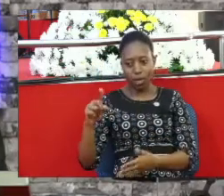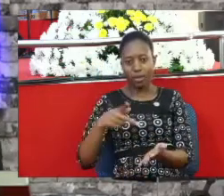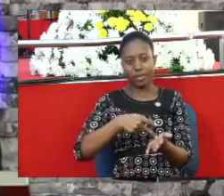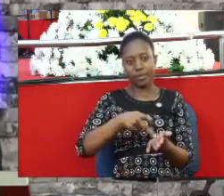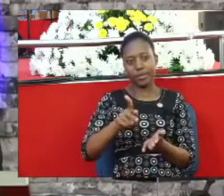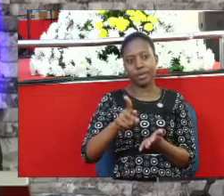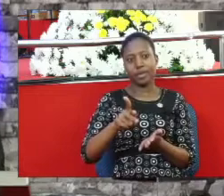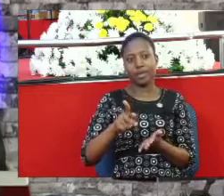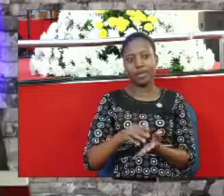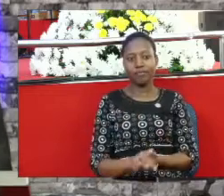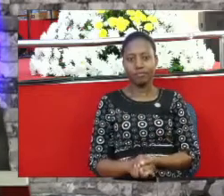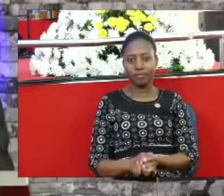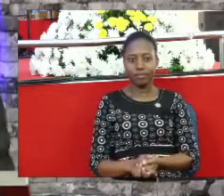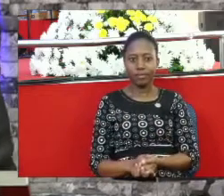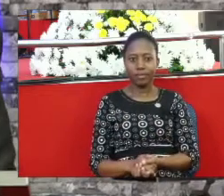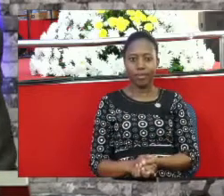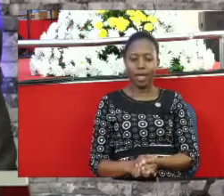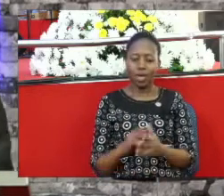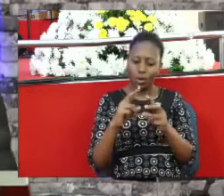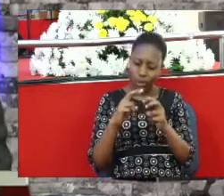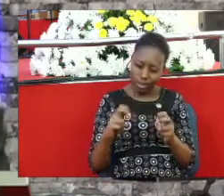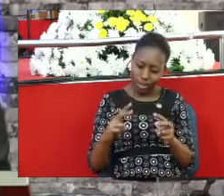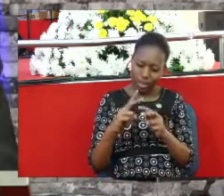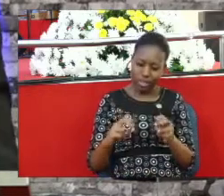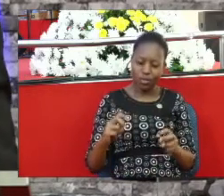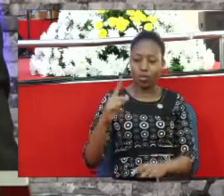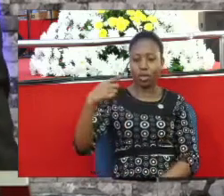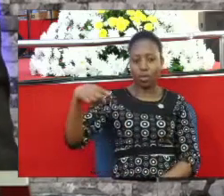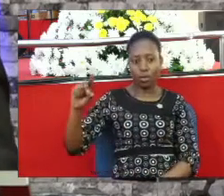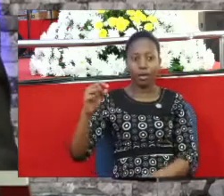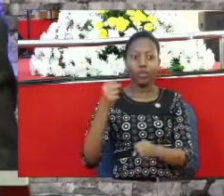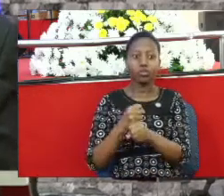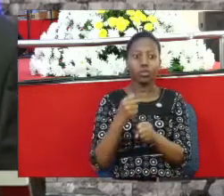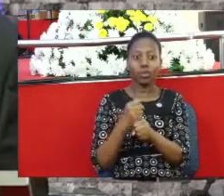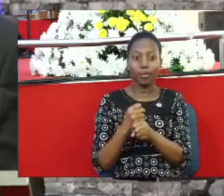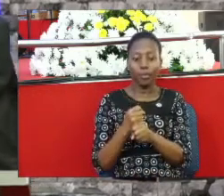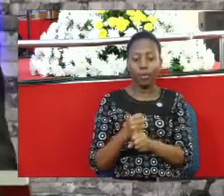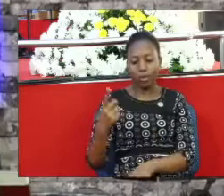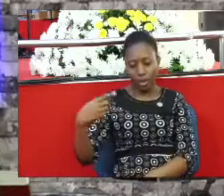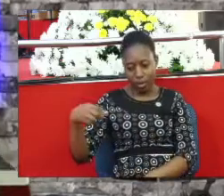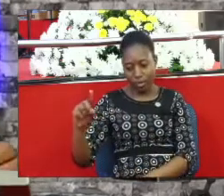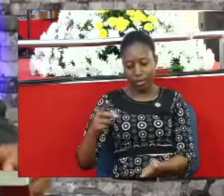job. Uh-oh. I'm looking for a right job with the right pay.